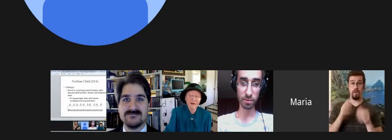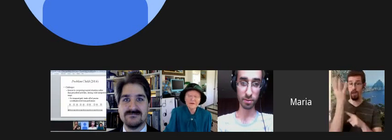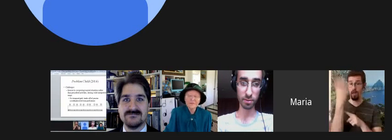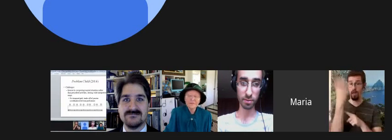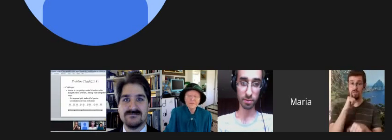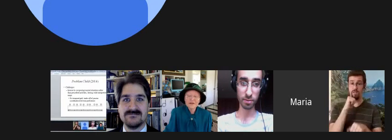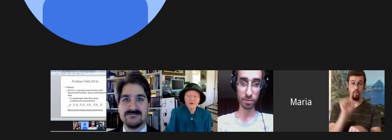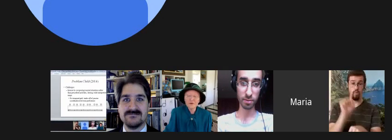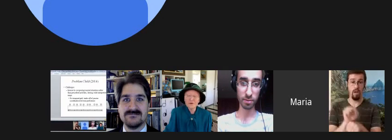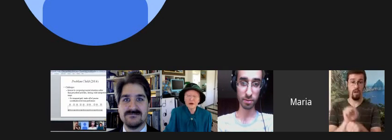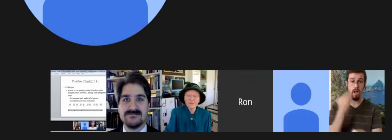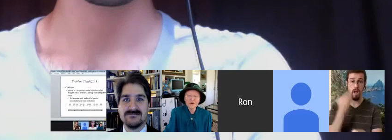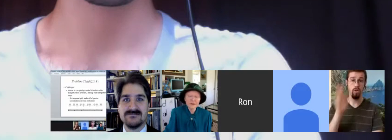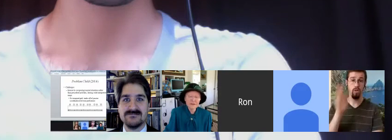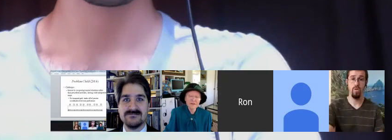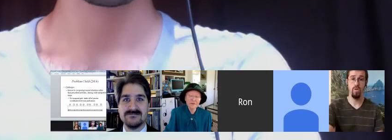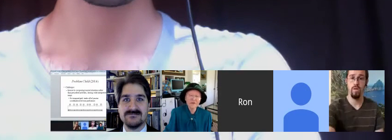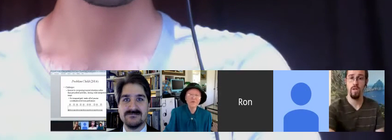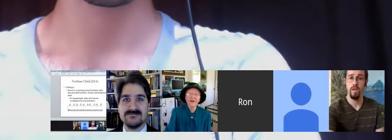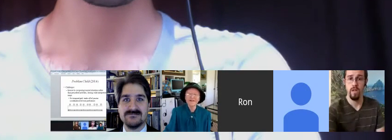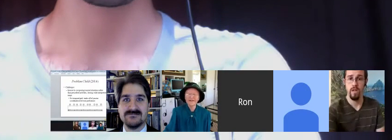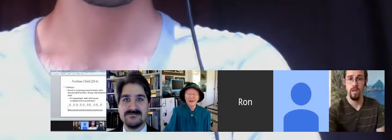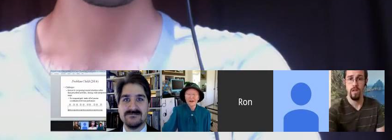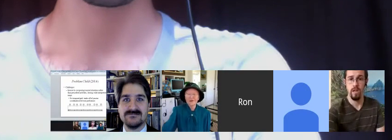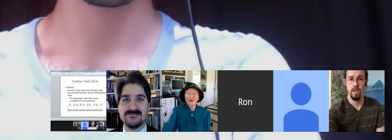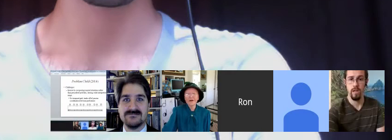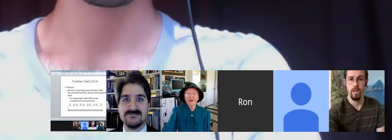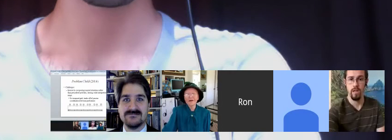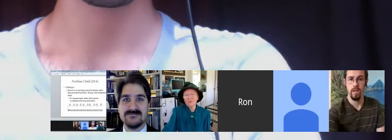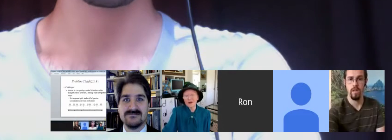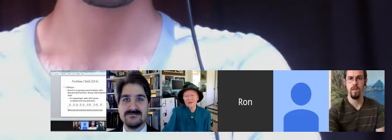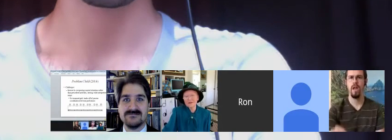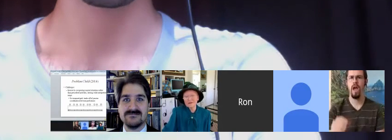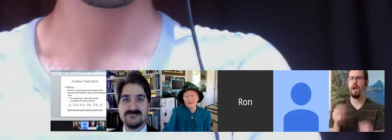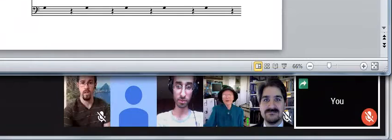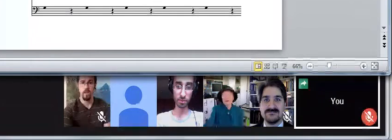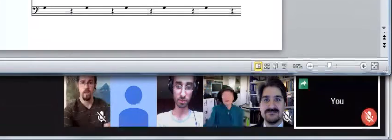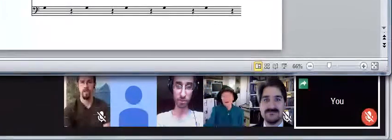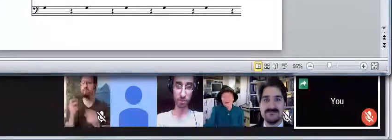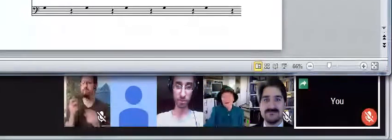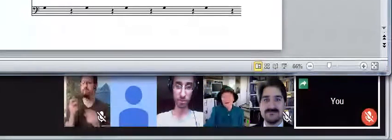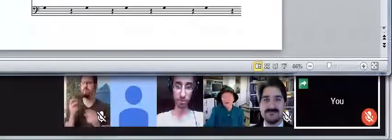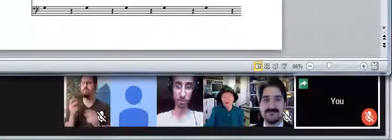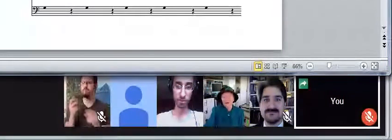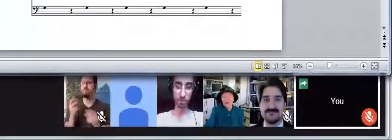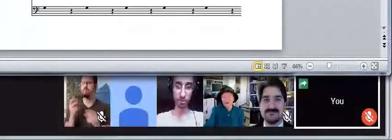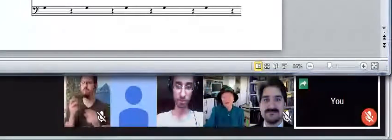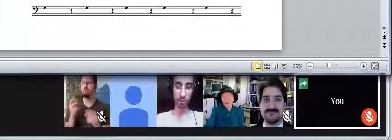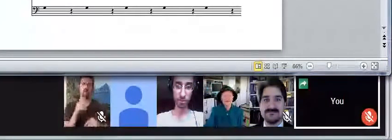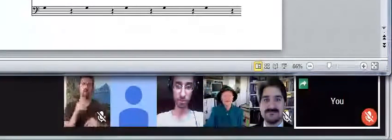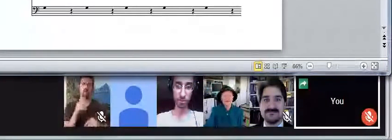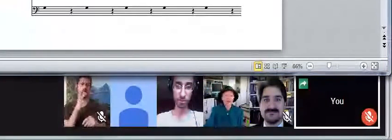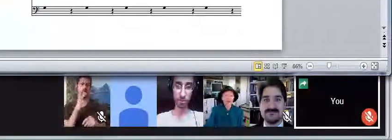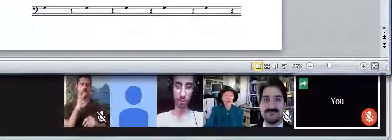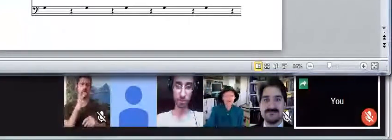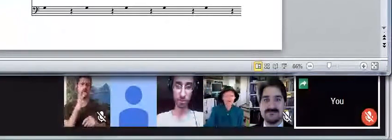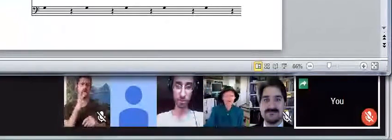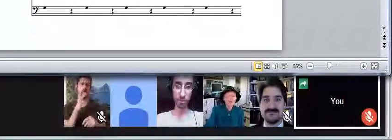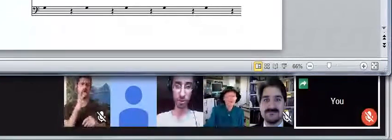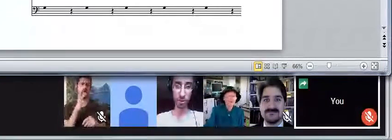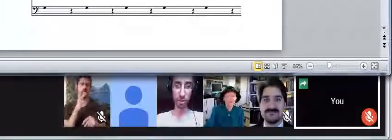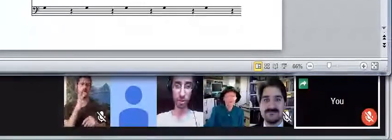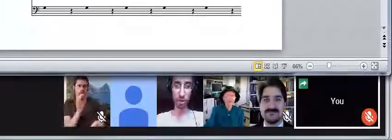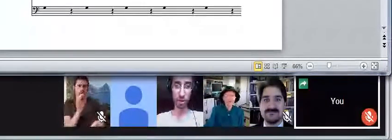okay? So we're going to continue with Ron. And Ron, I'm going to go back to this slide. Could you maybe go to the next slide or give us a feeling